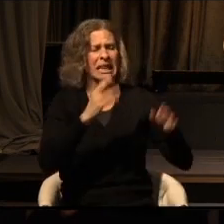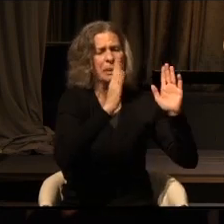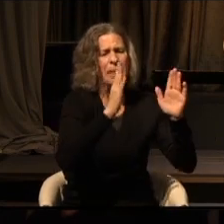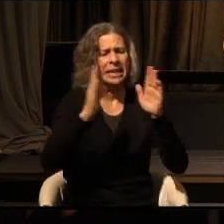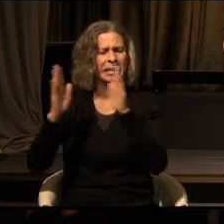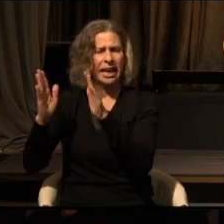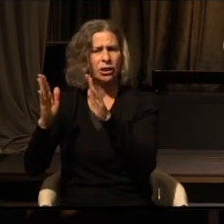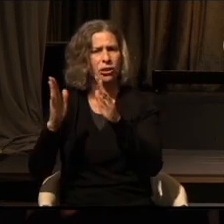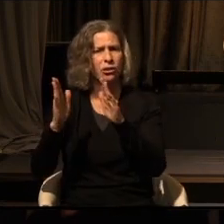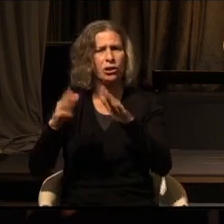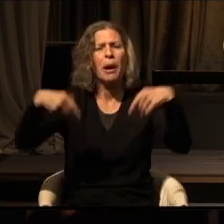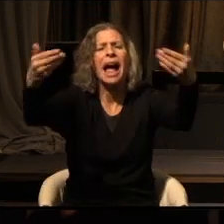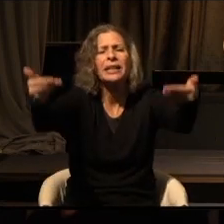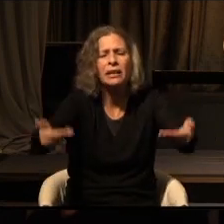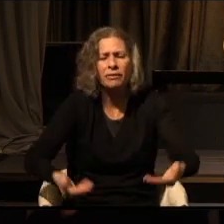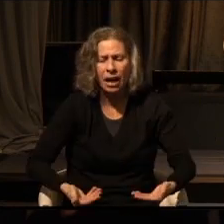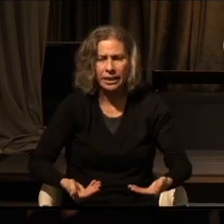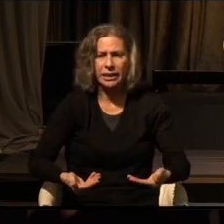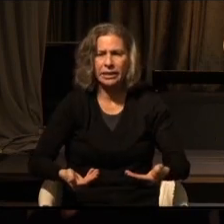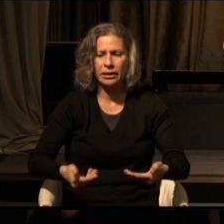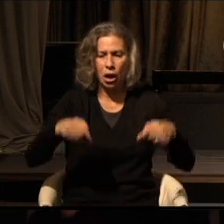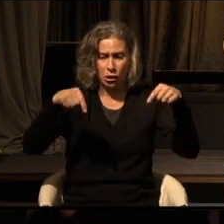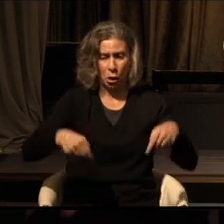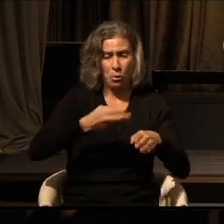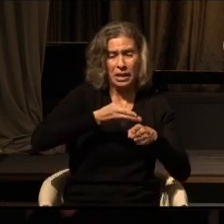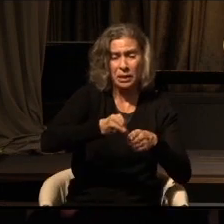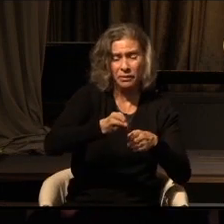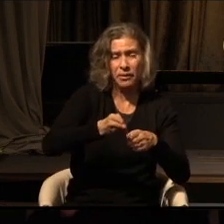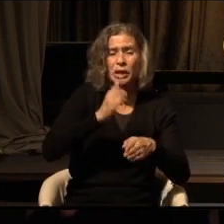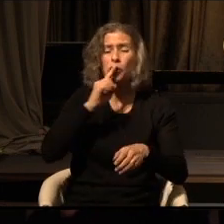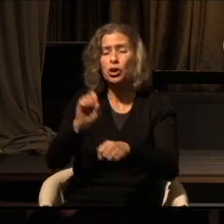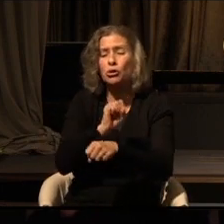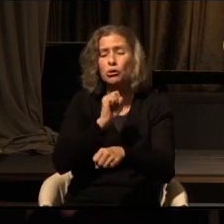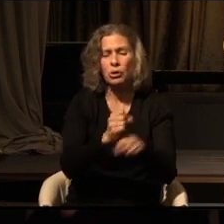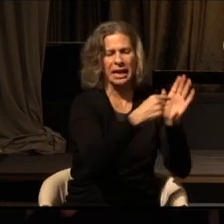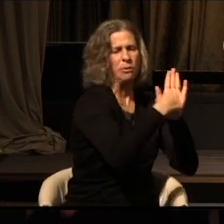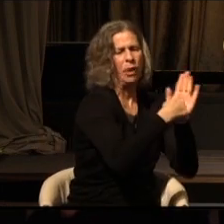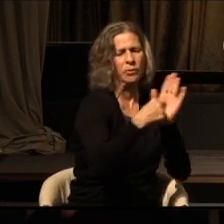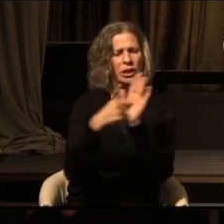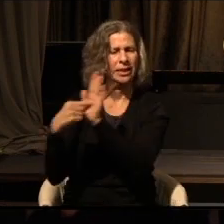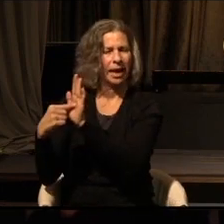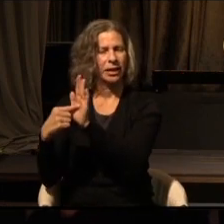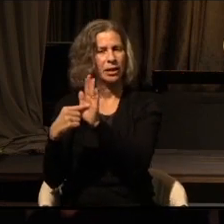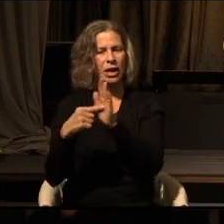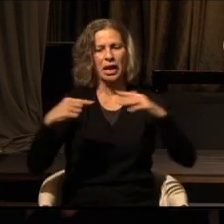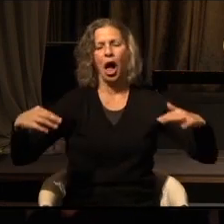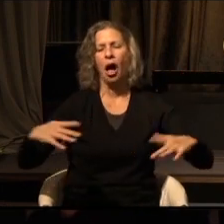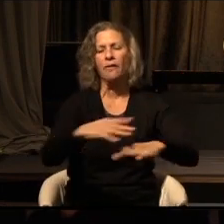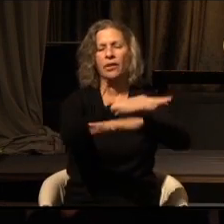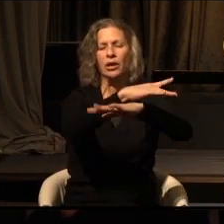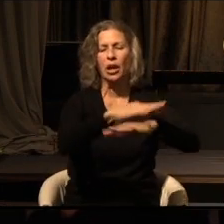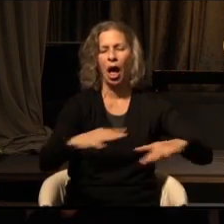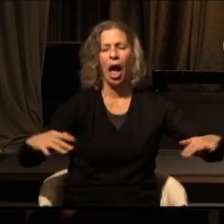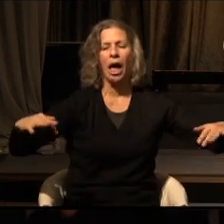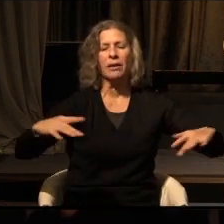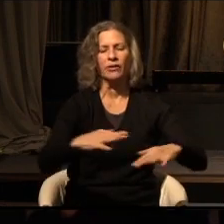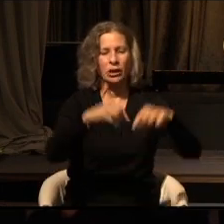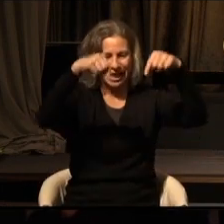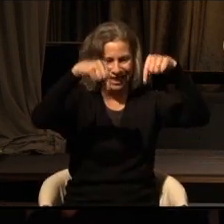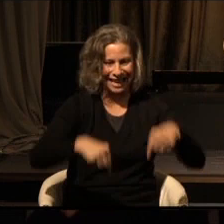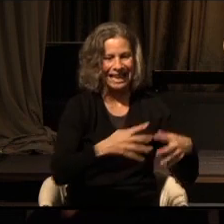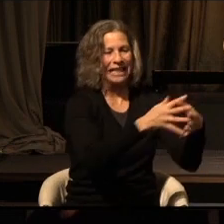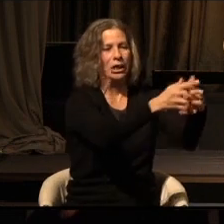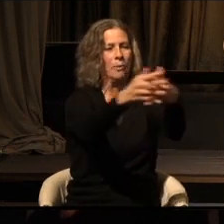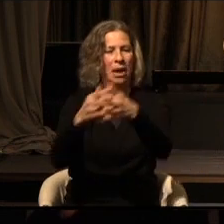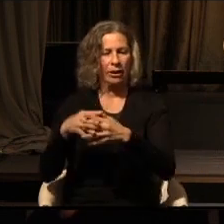and invited so we can make this field truly representative of the diversity that is this country and